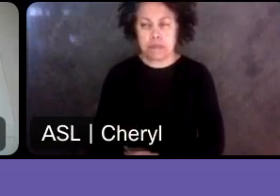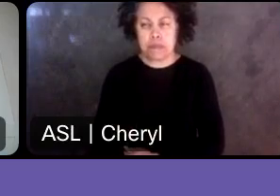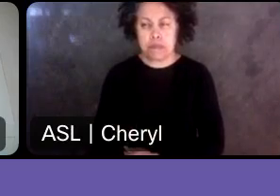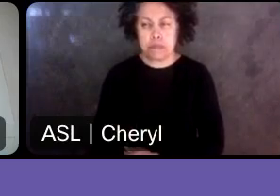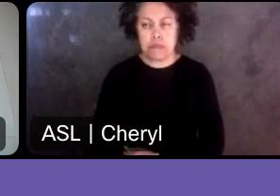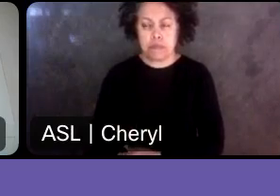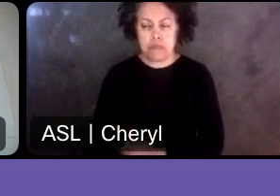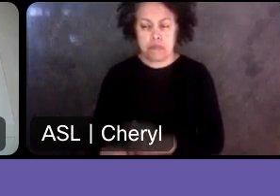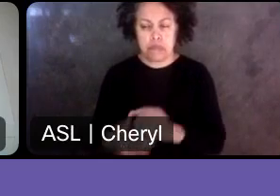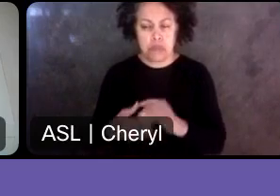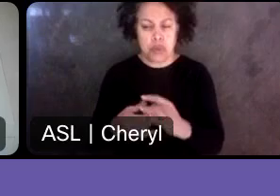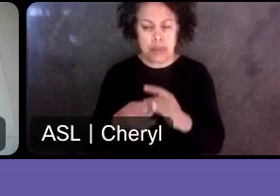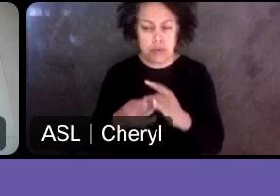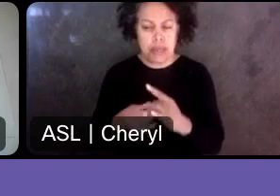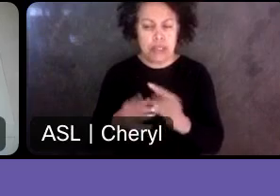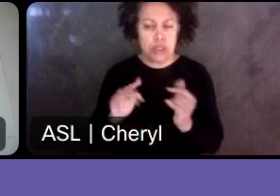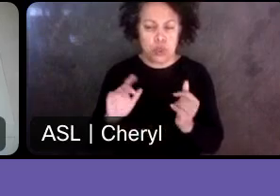Collaboration, toolkits.